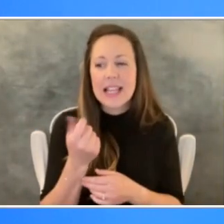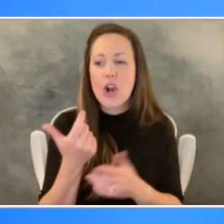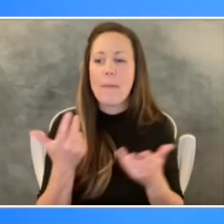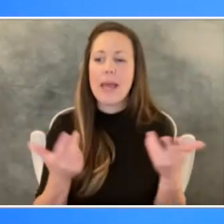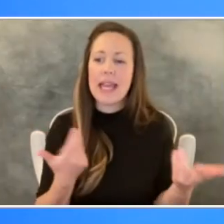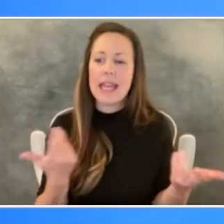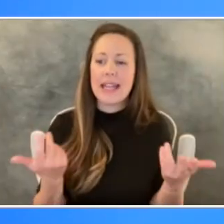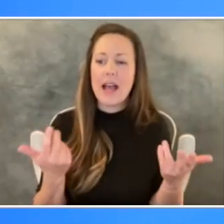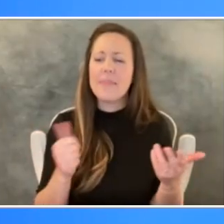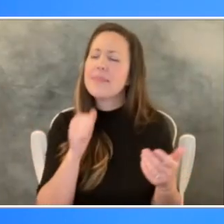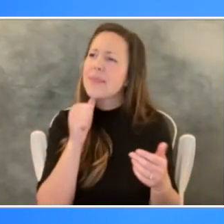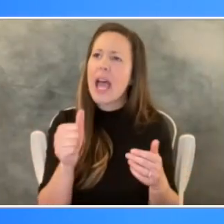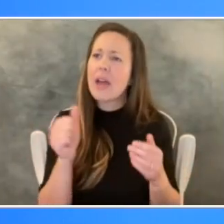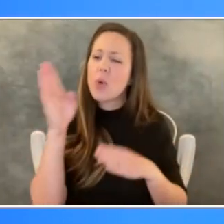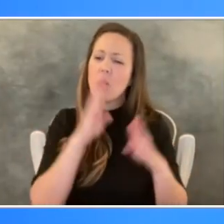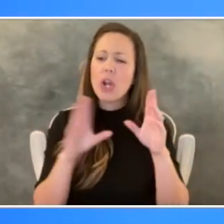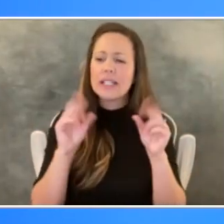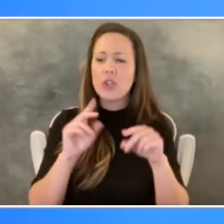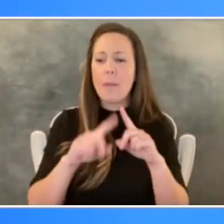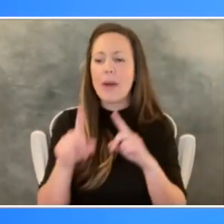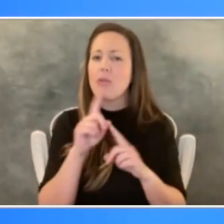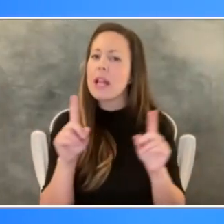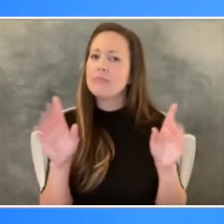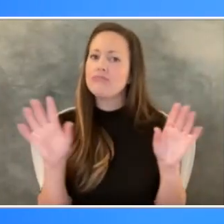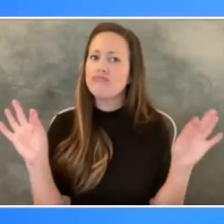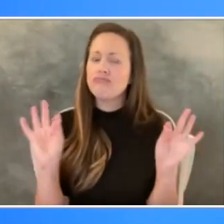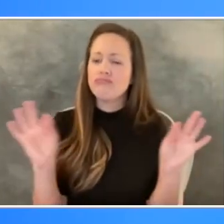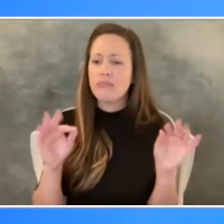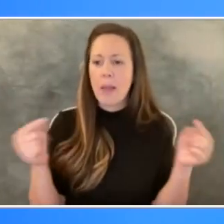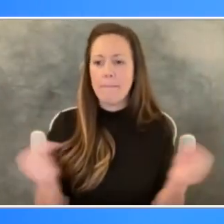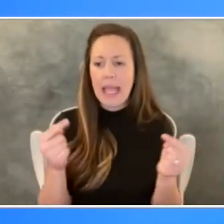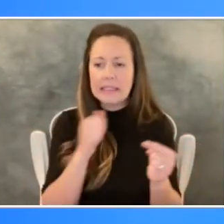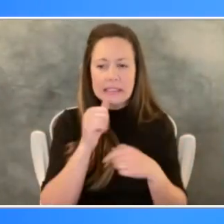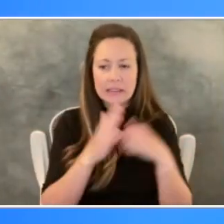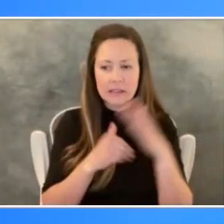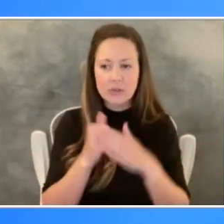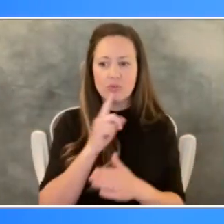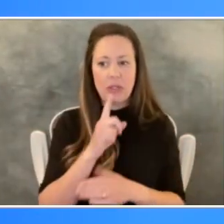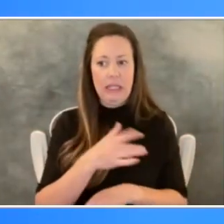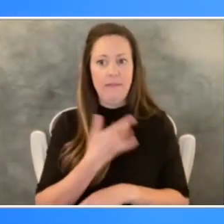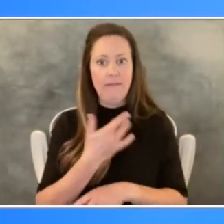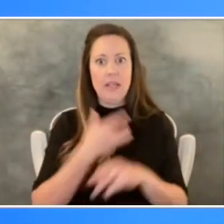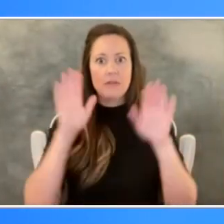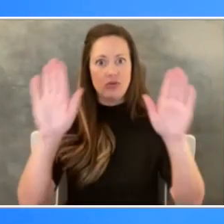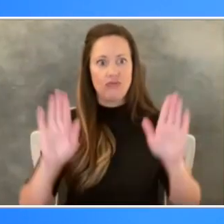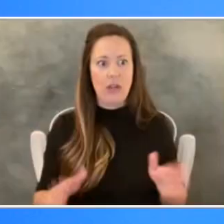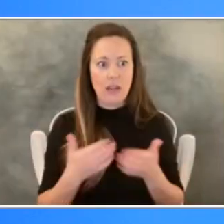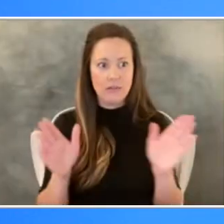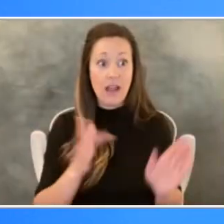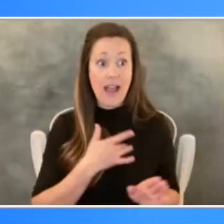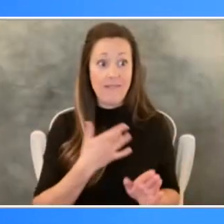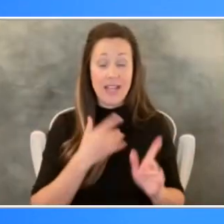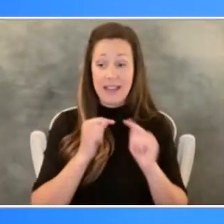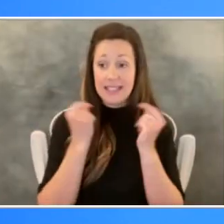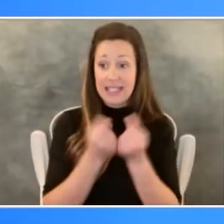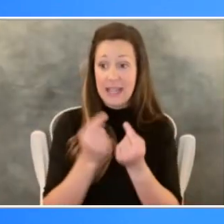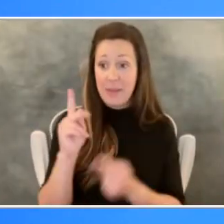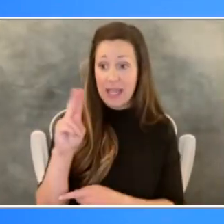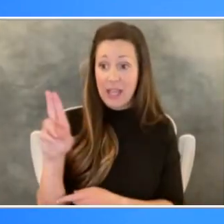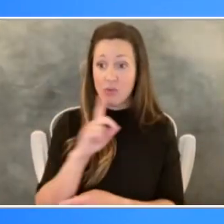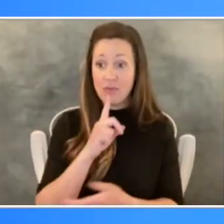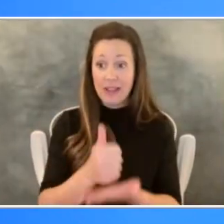worries, but like minor pains. But it feels great, really, and I feel like the team at KU really helped me get back to